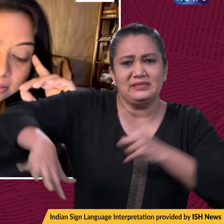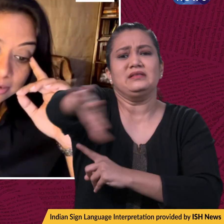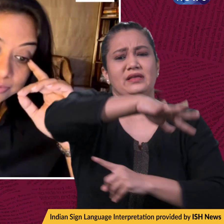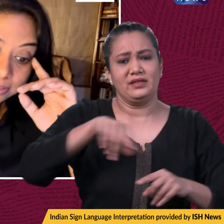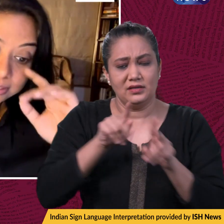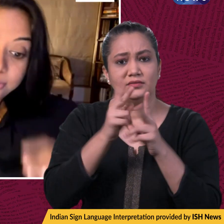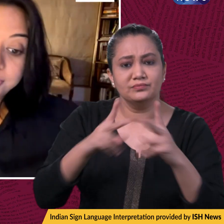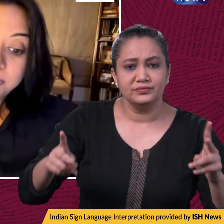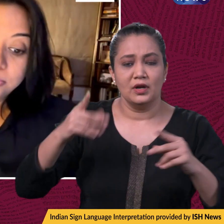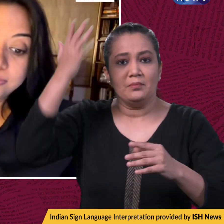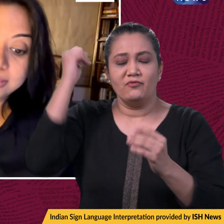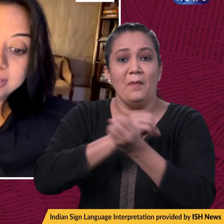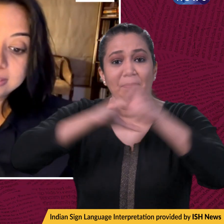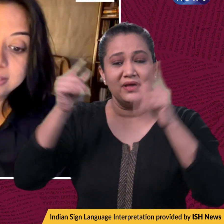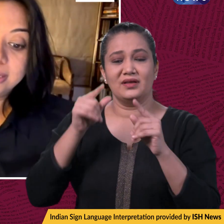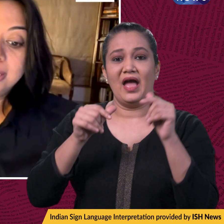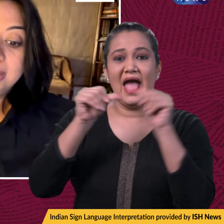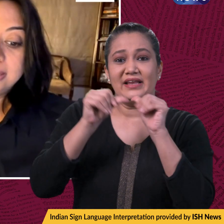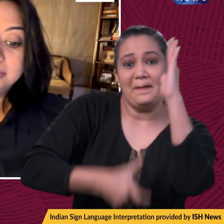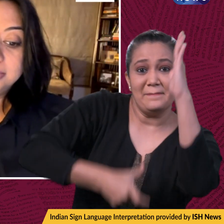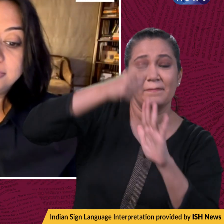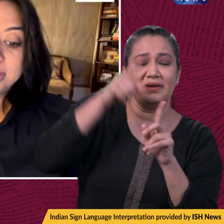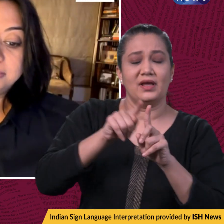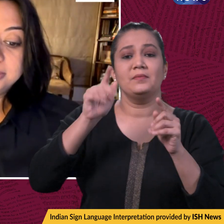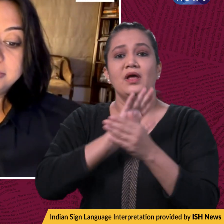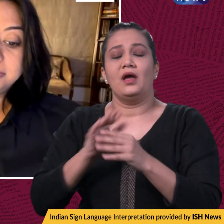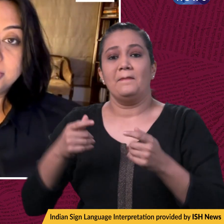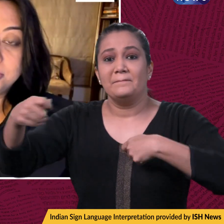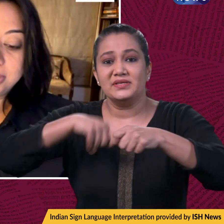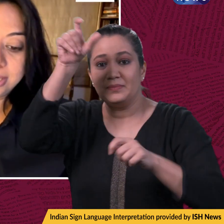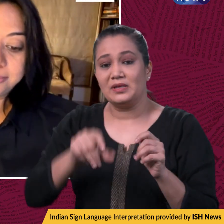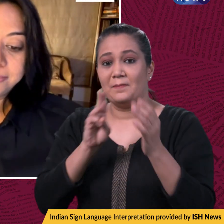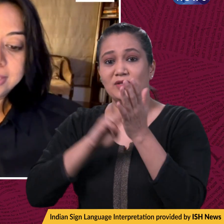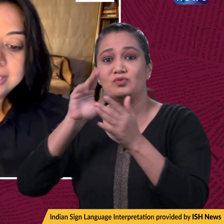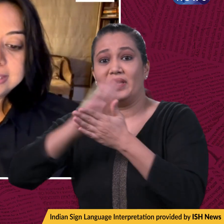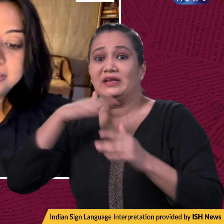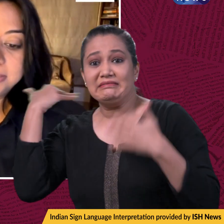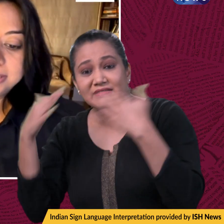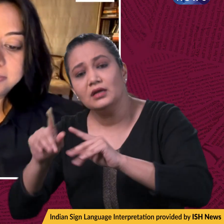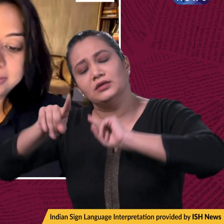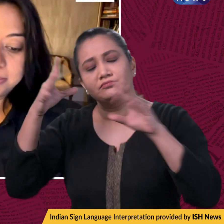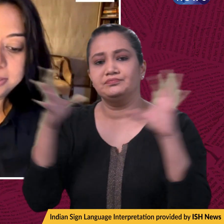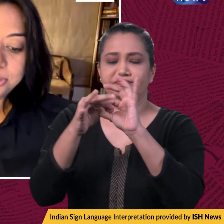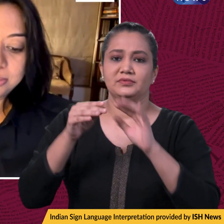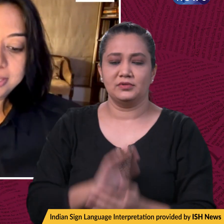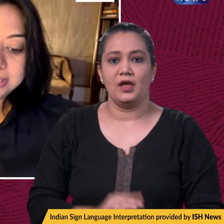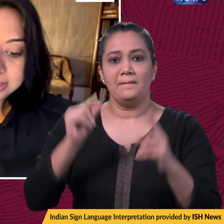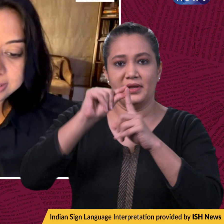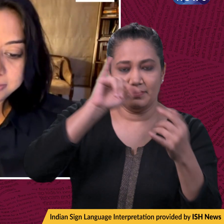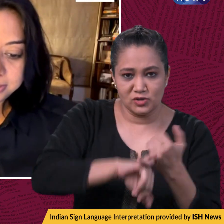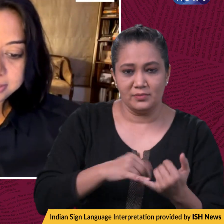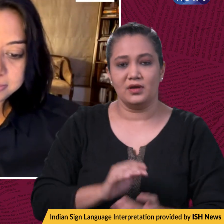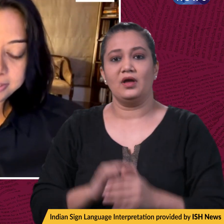towns after the seizure of explosives outside Antilla and the murder of Thane businessman Mansukh Hiren. Senior Police Inspector Pradeep Sharma